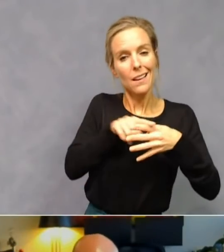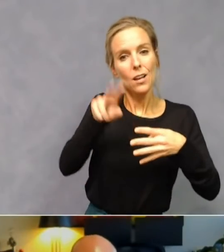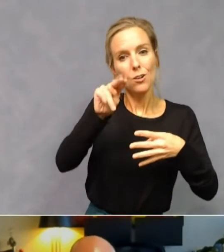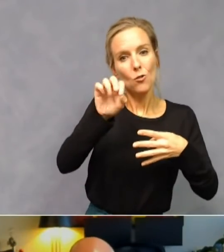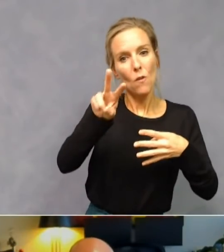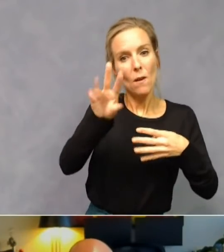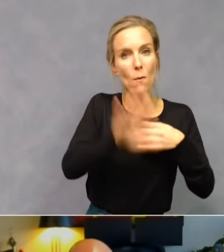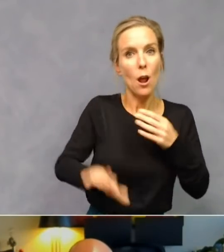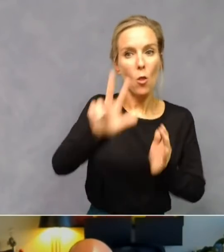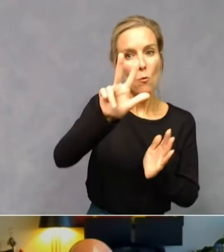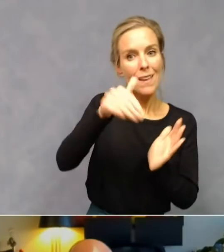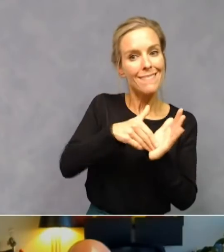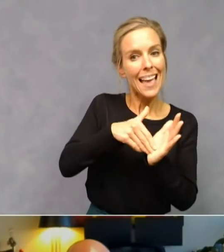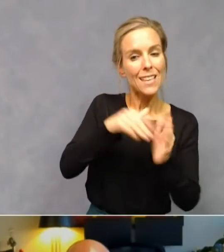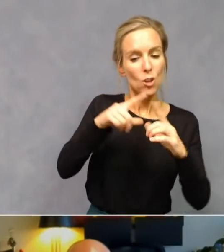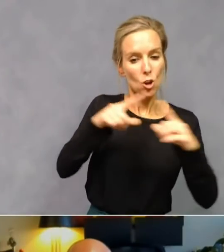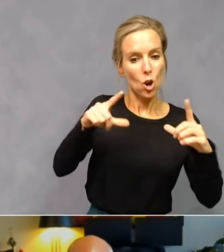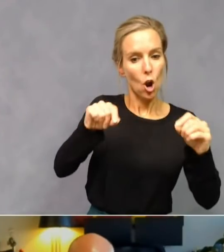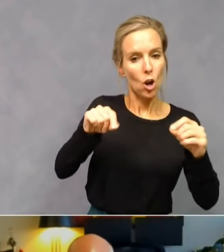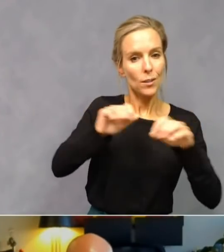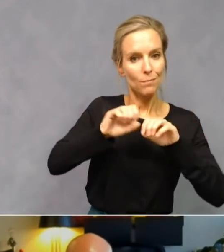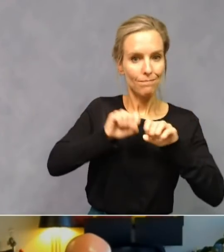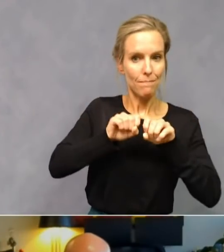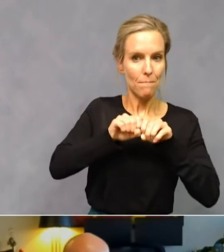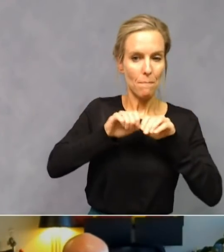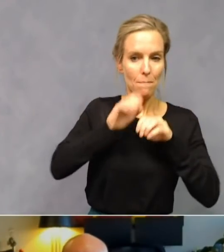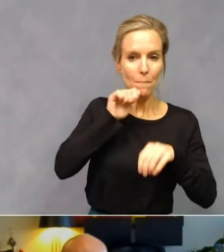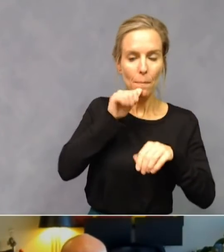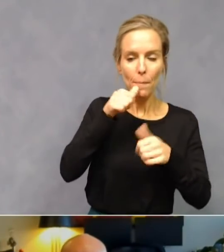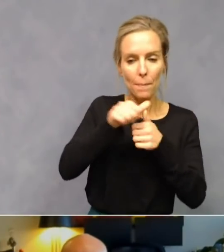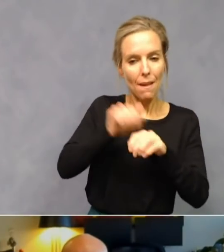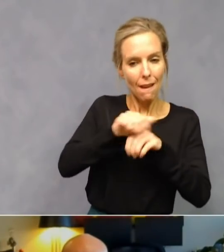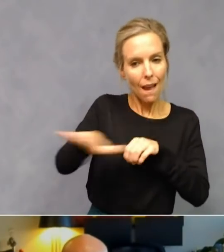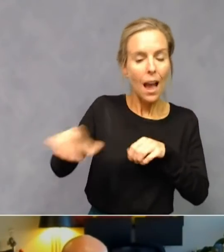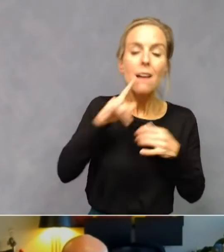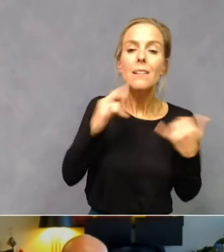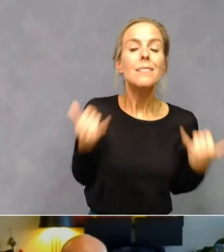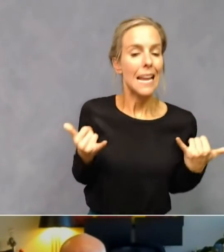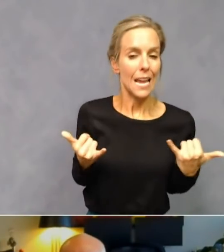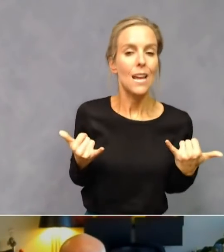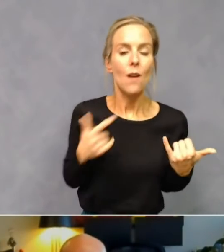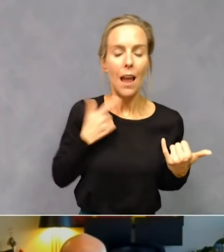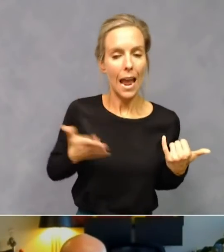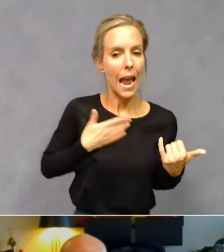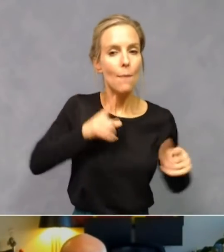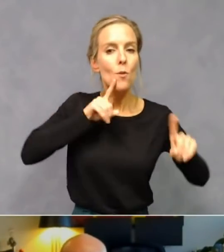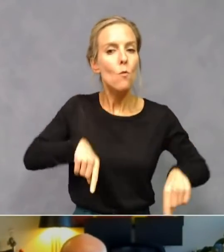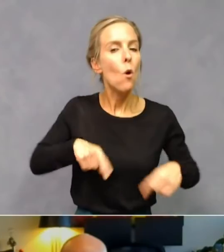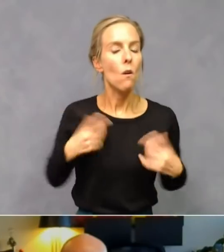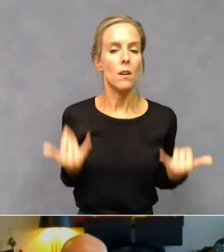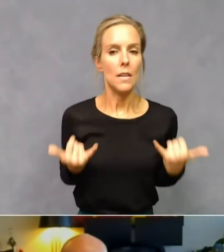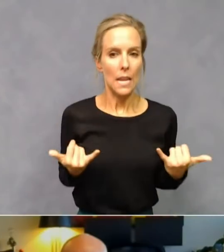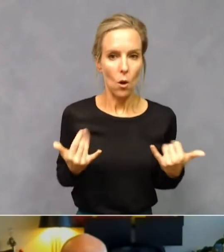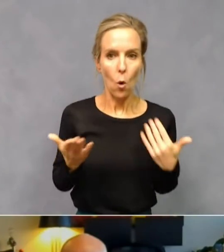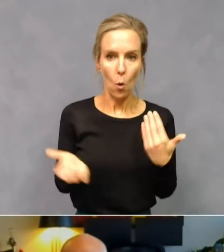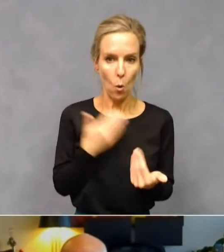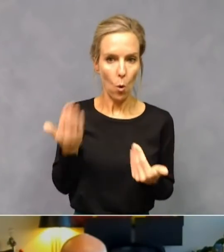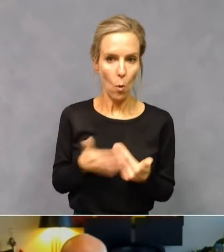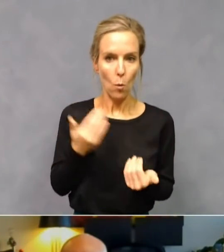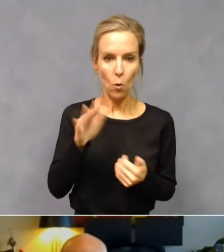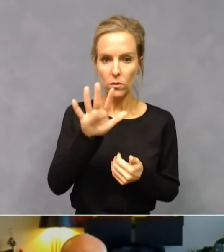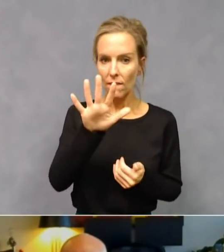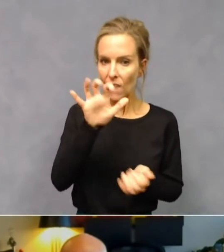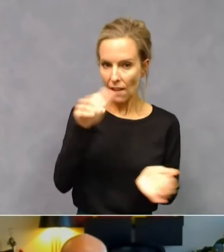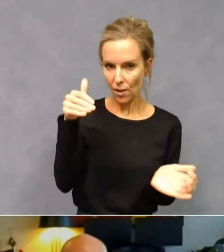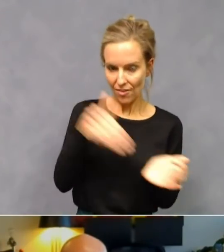I'm happy to report that as of today, we are almost to 500,000 cards that have been